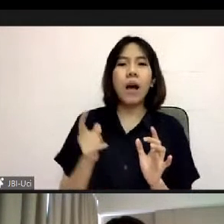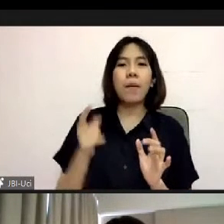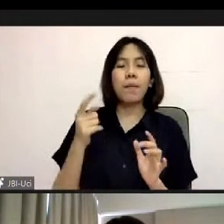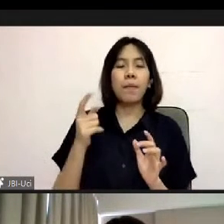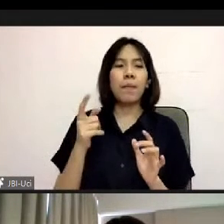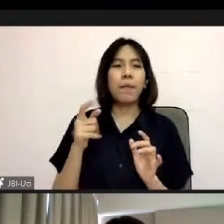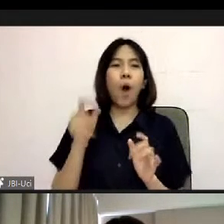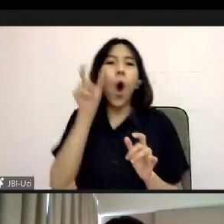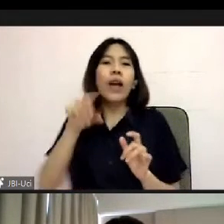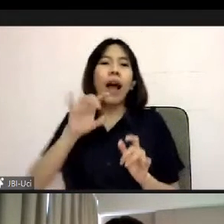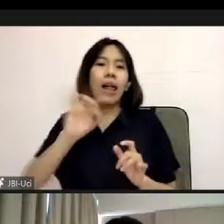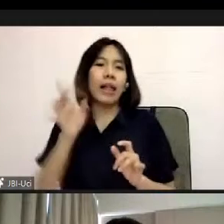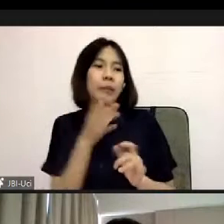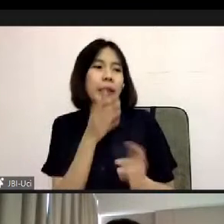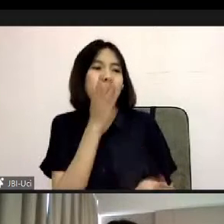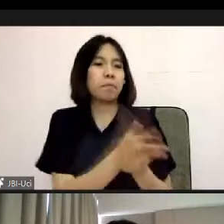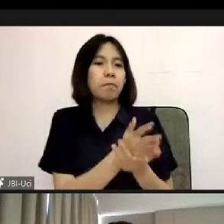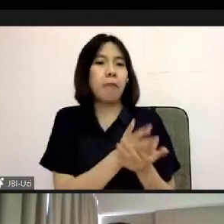limitations